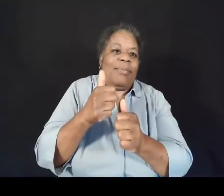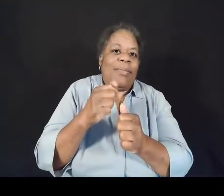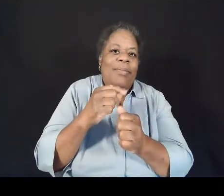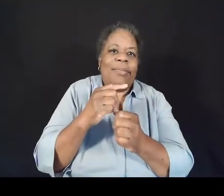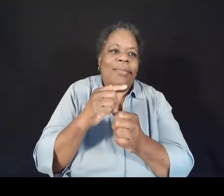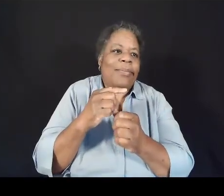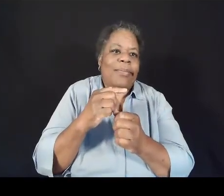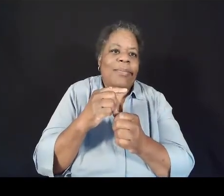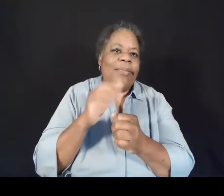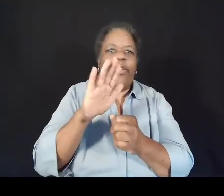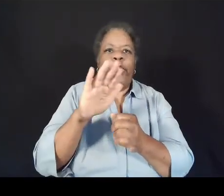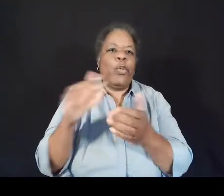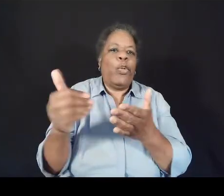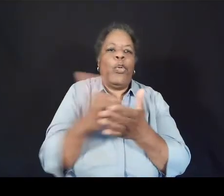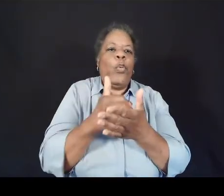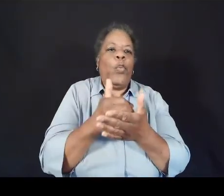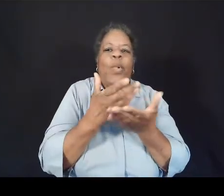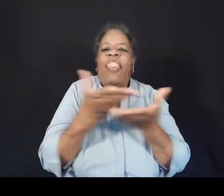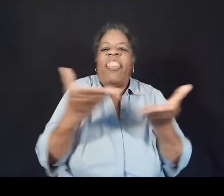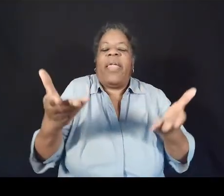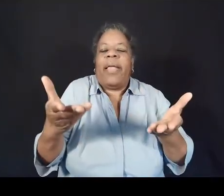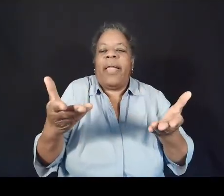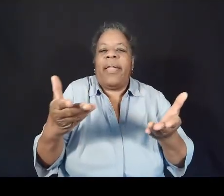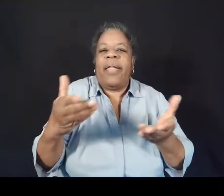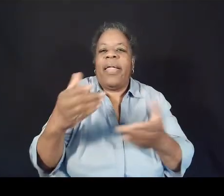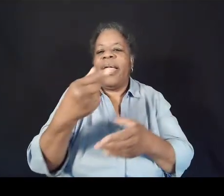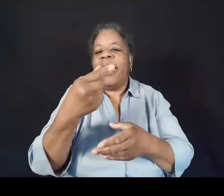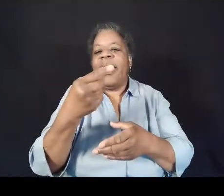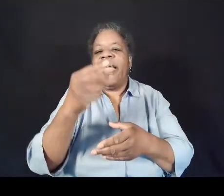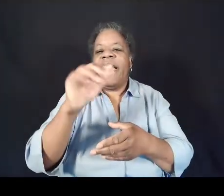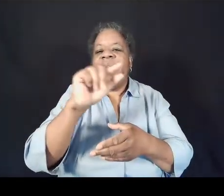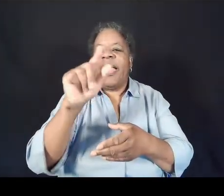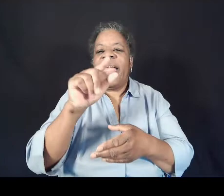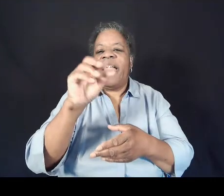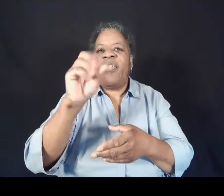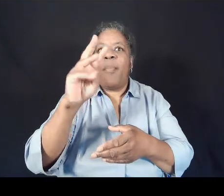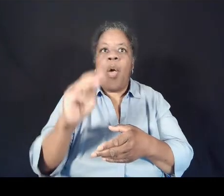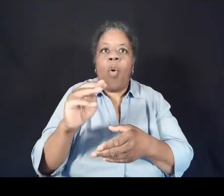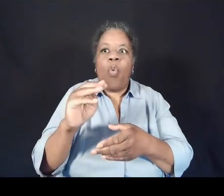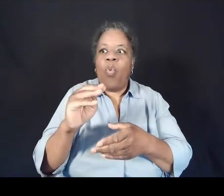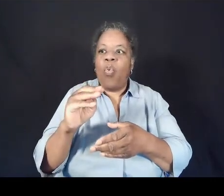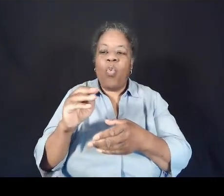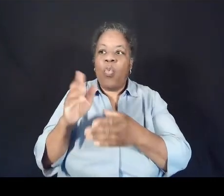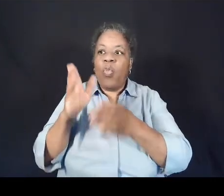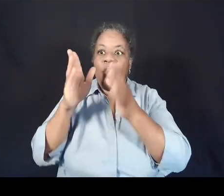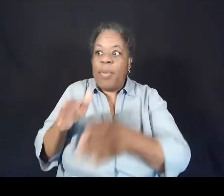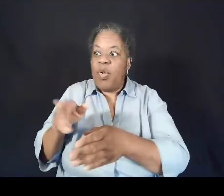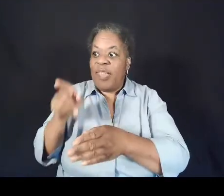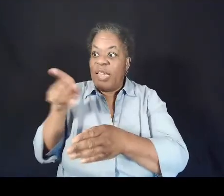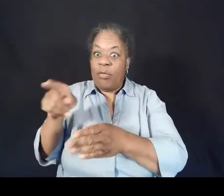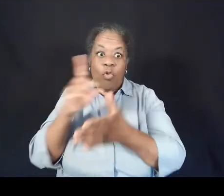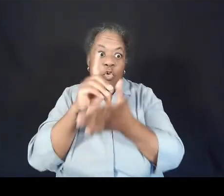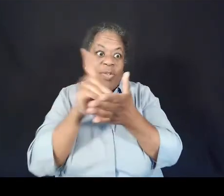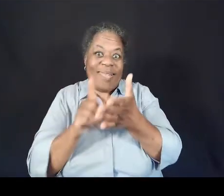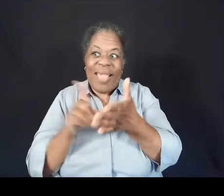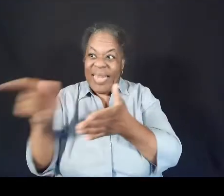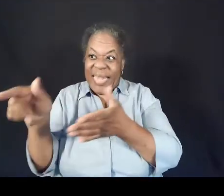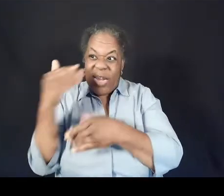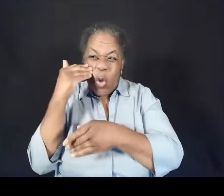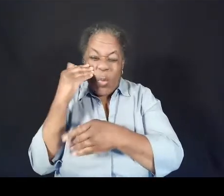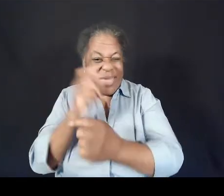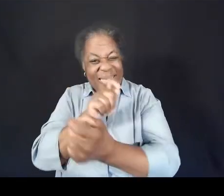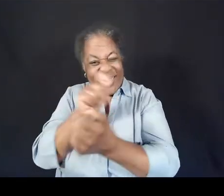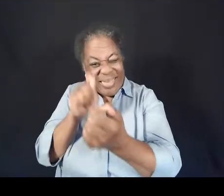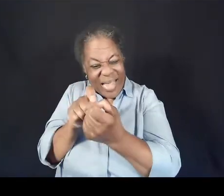gizmo happens to be? The person who designed it, right? That designer knows exactly what the gizmo